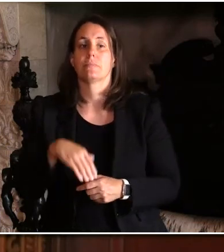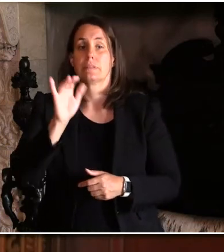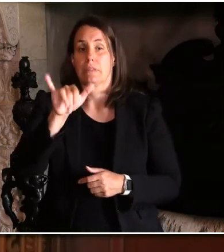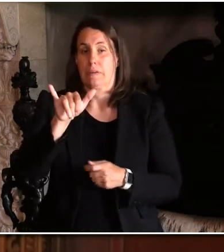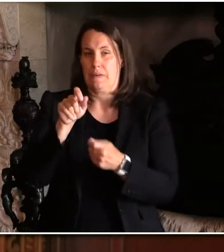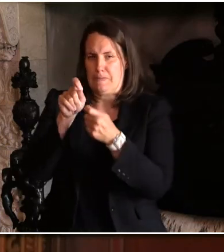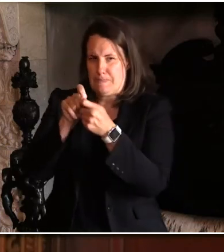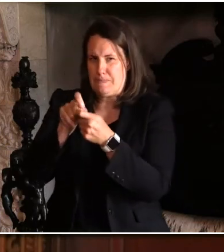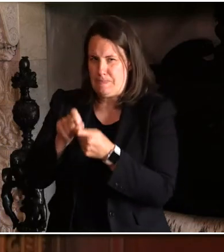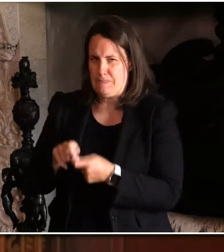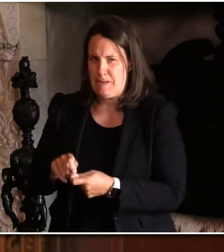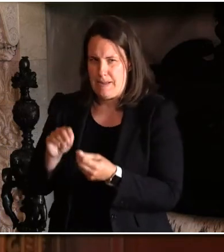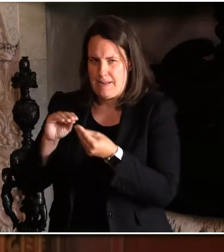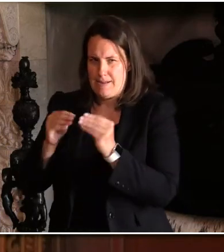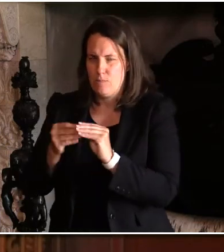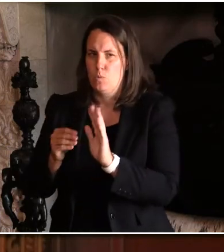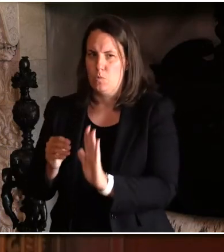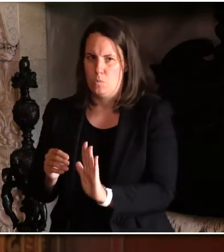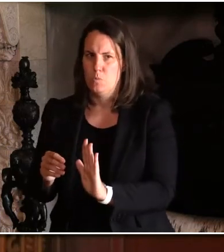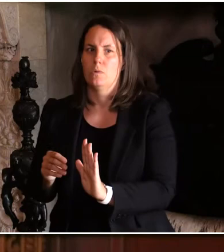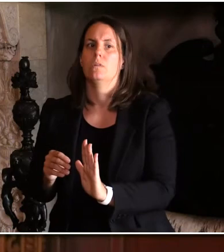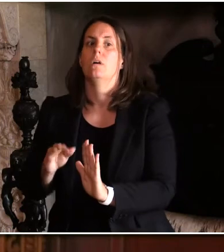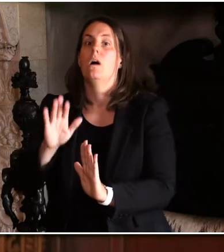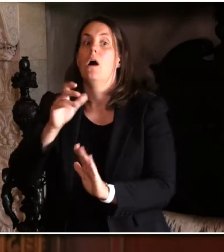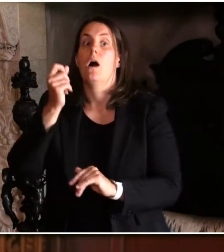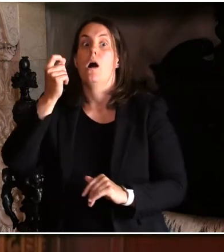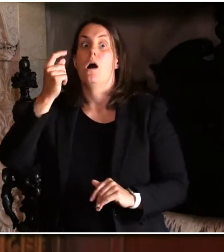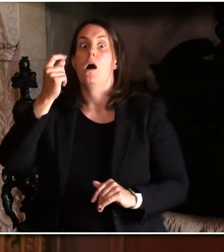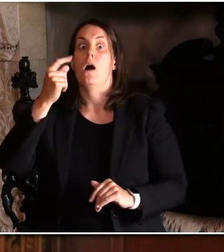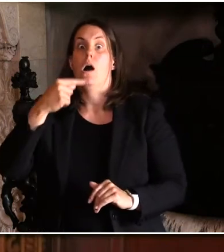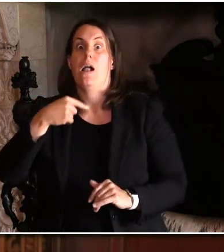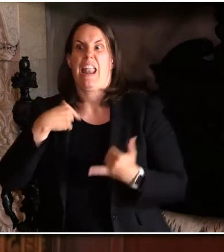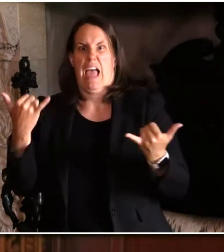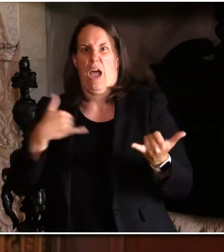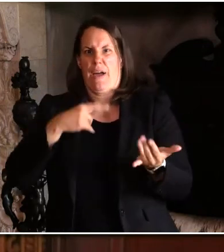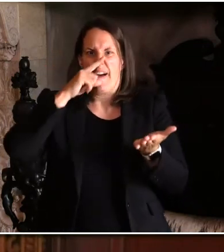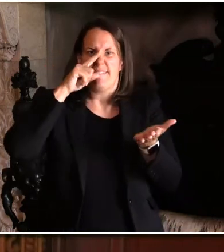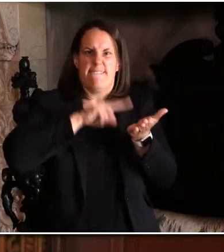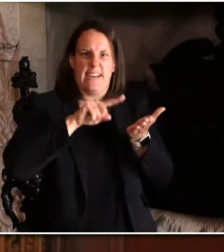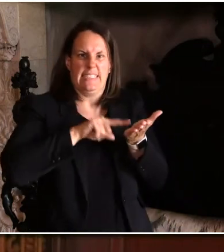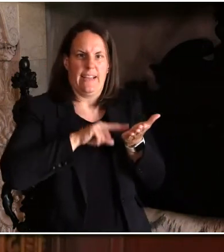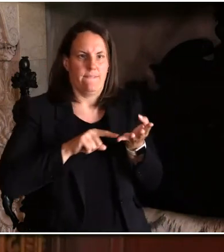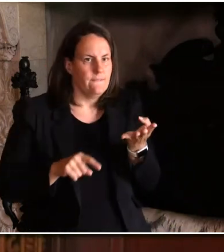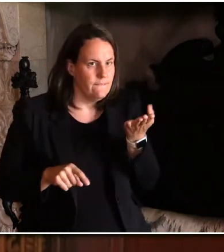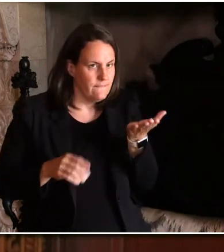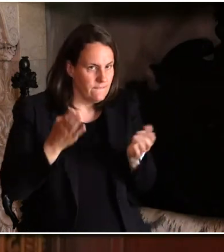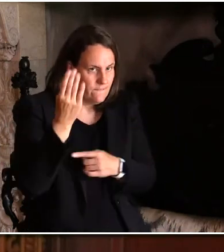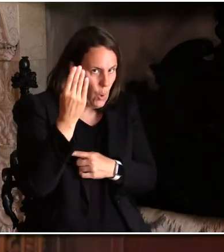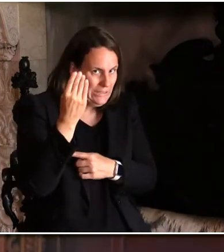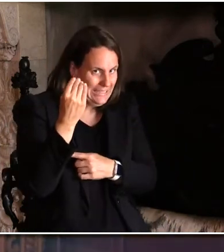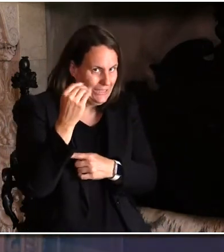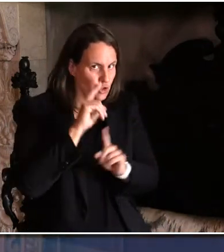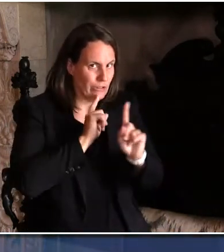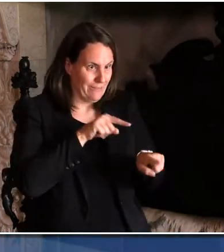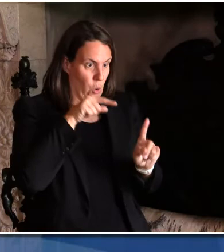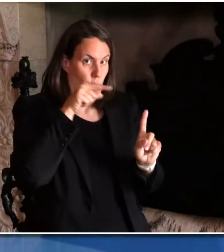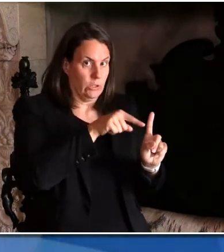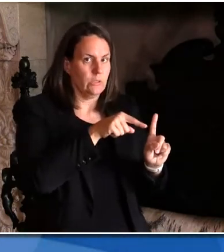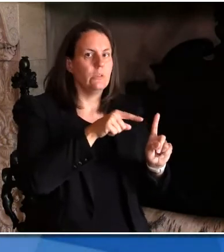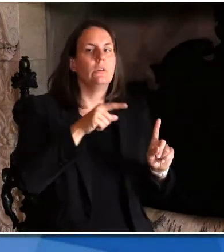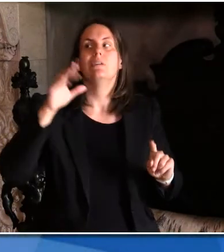health department that we're investigating with the assistance of CDC, and there have been no deaths reported. Thank you, Abigail. Now to